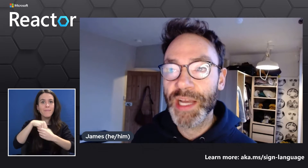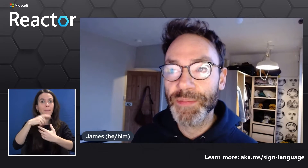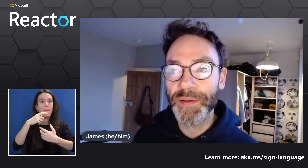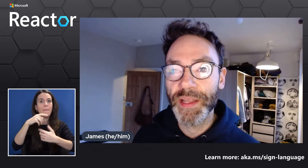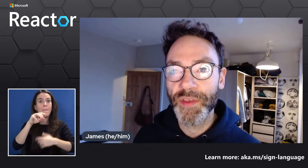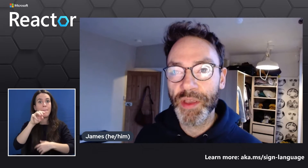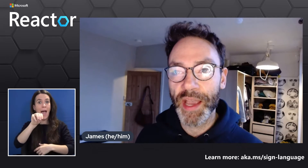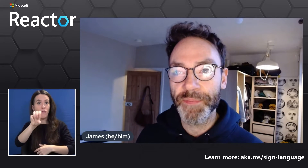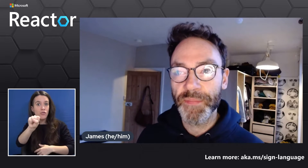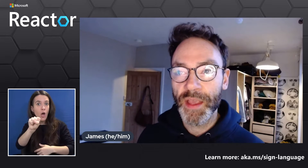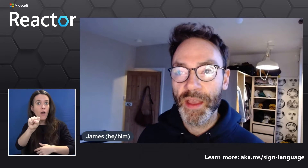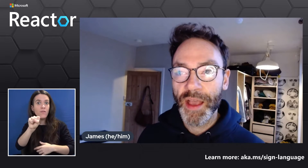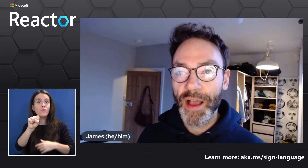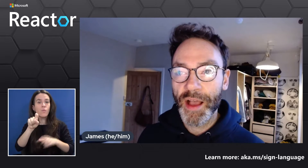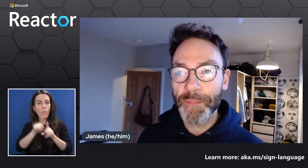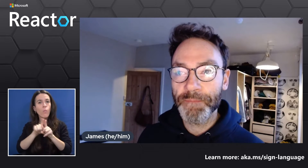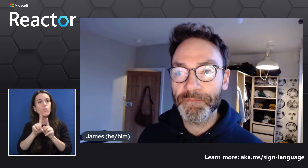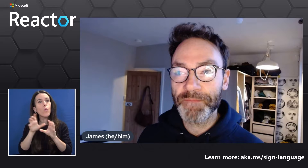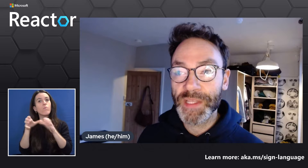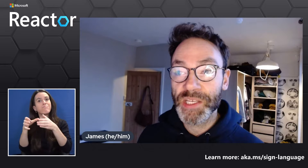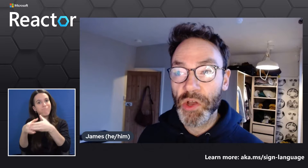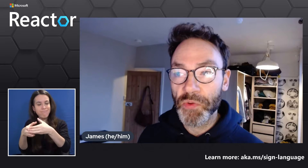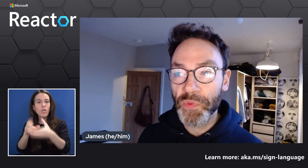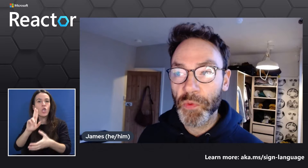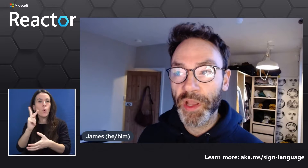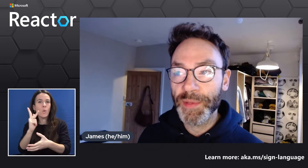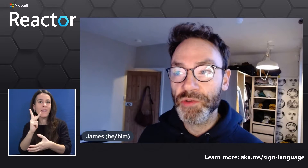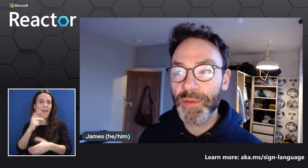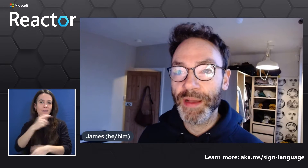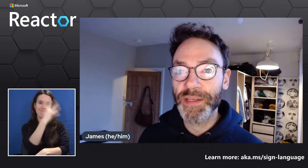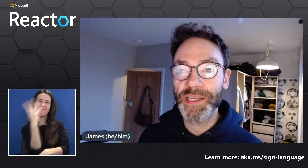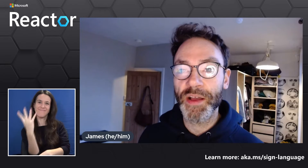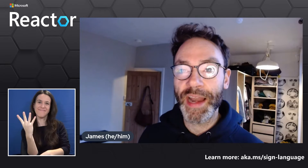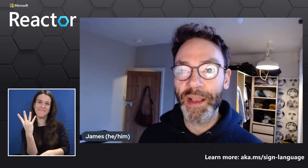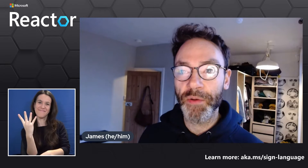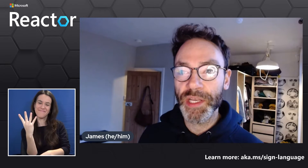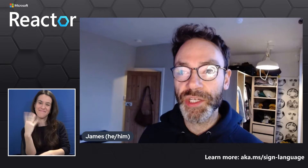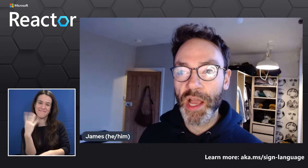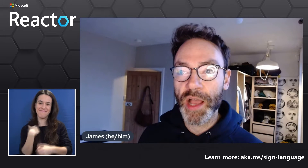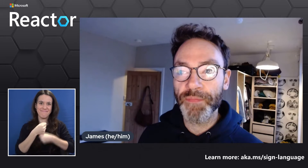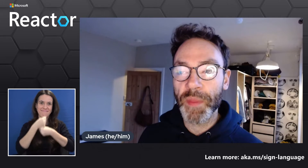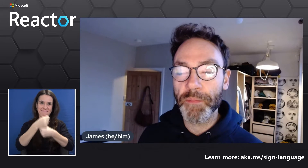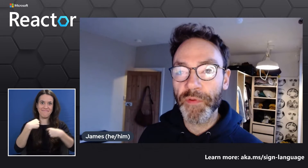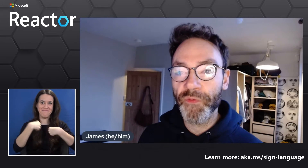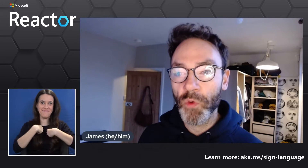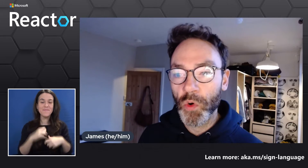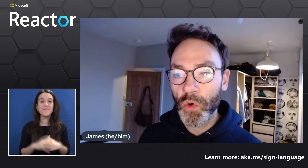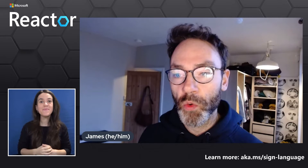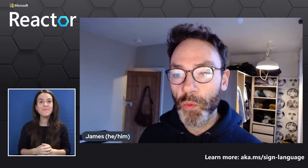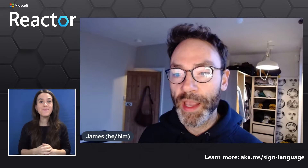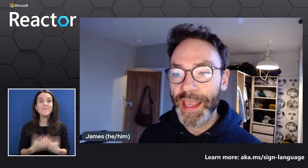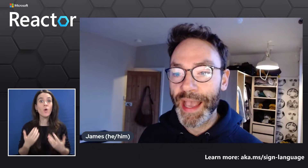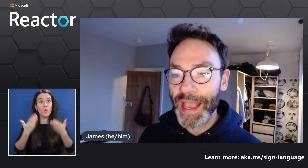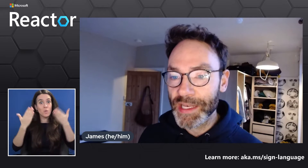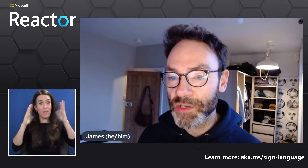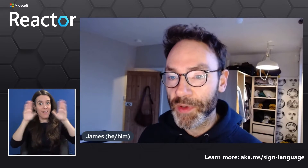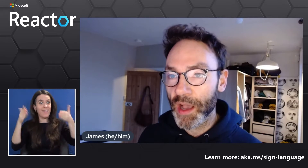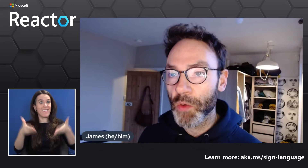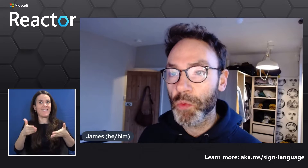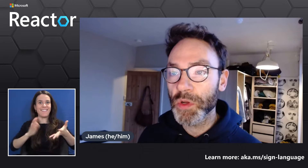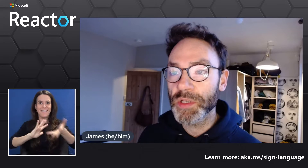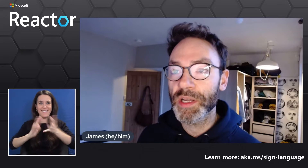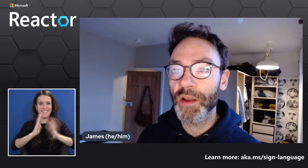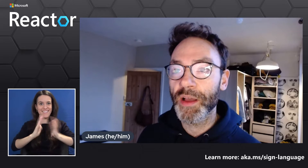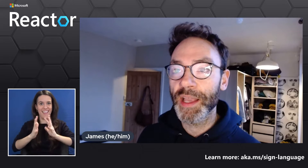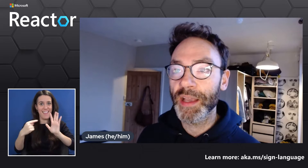LGBTQI+ chapter in the UK. So we're going to be talking about sign language. Before we get into it,